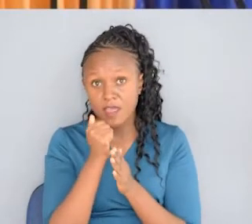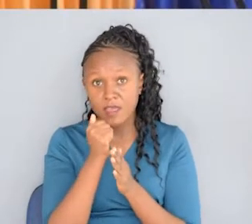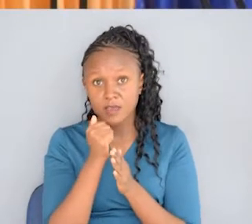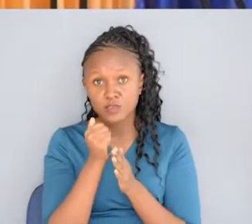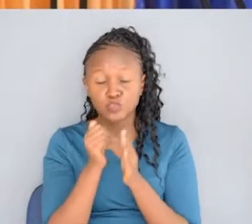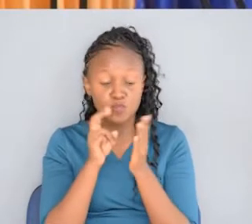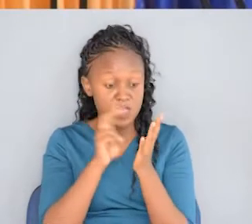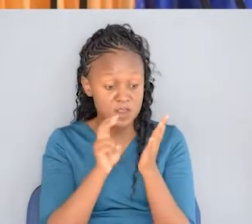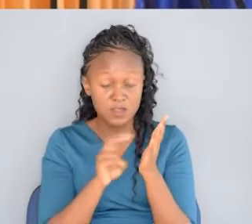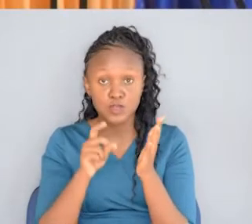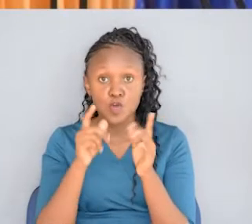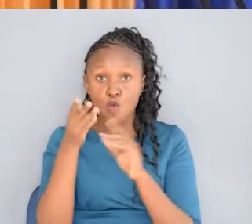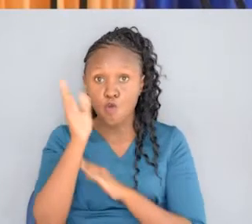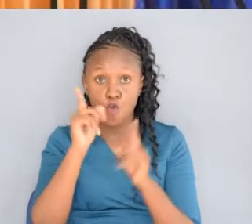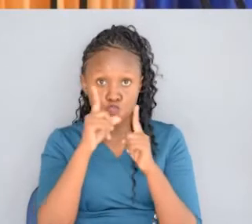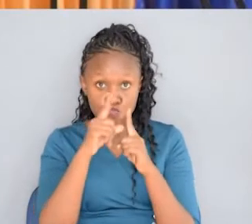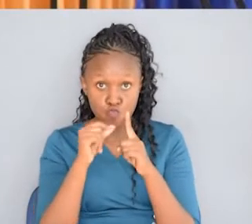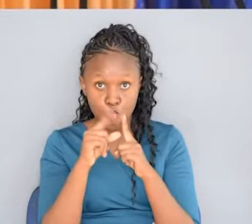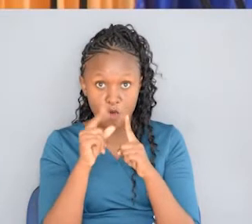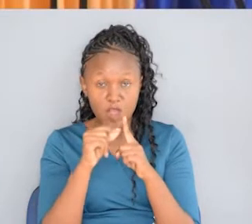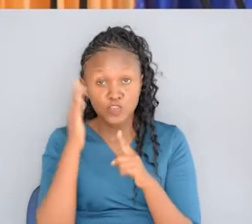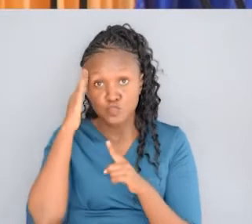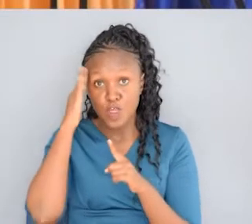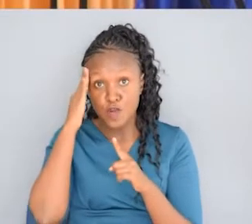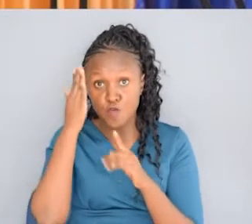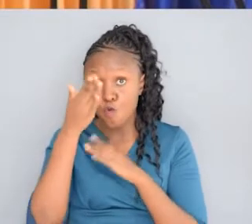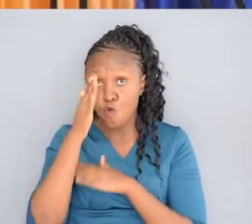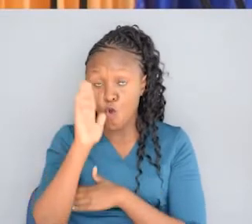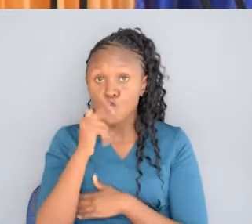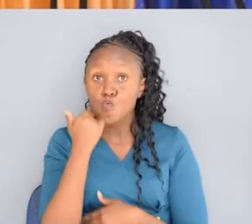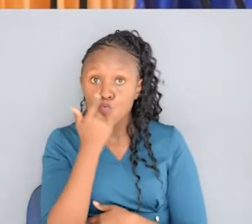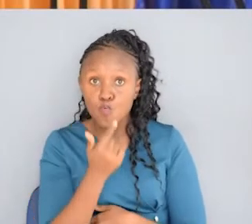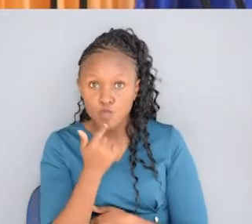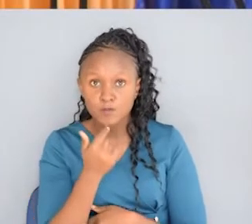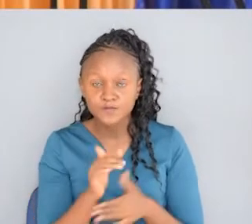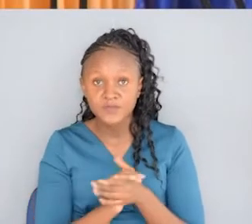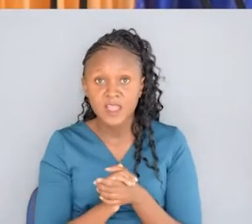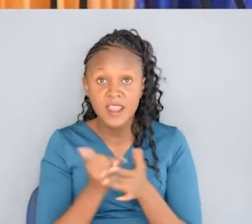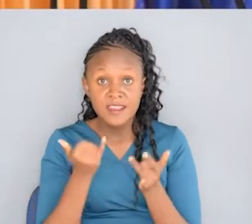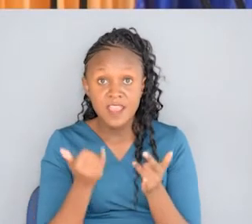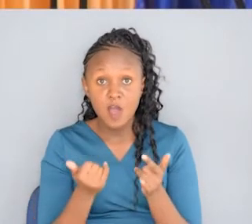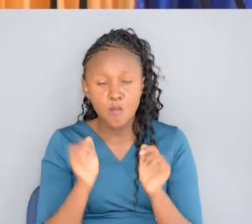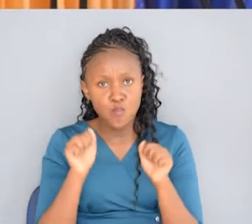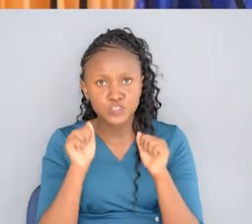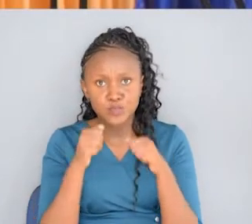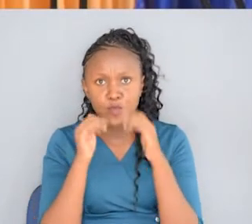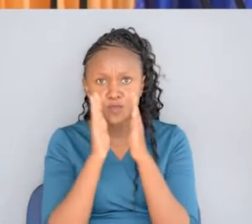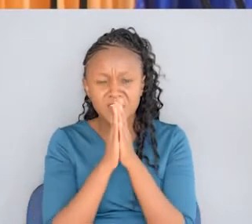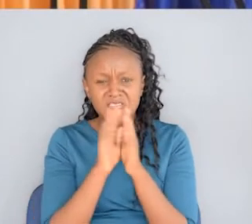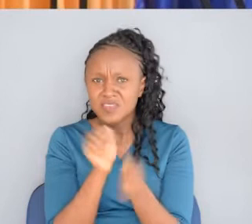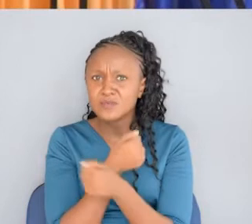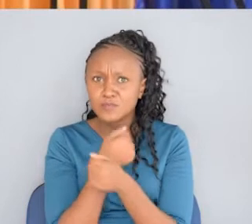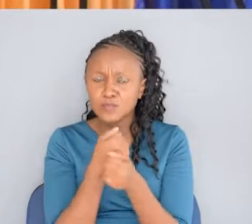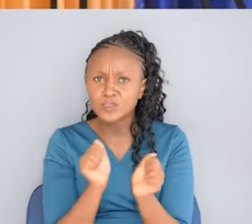God's word, and we have known who God is, and therefore we are able to pray to him. You know, you can't pray like an unbeliever.